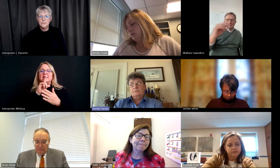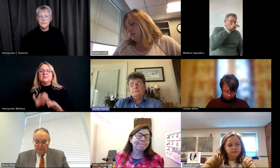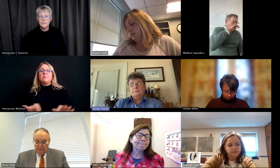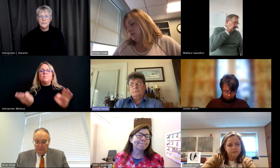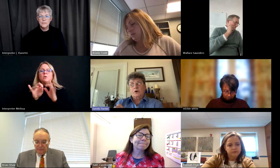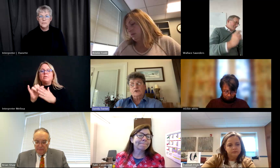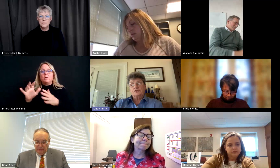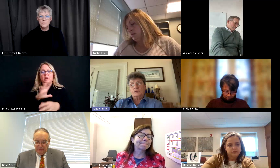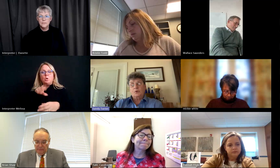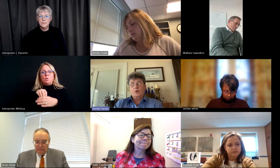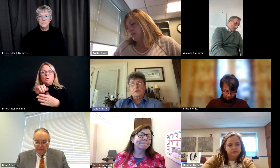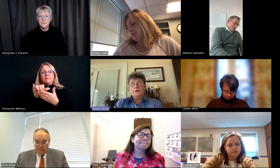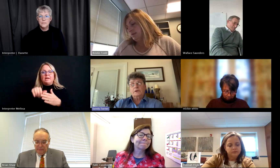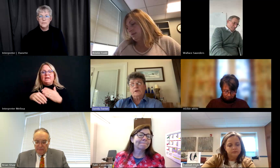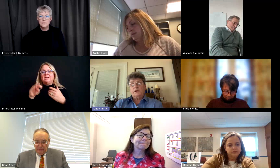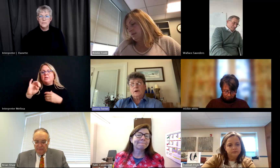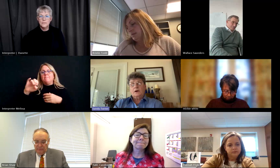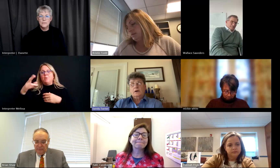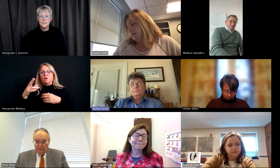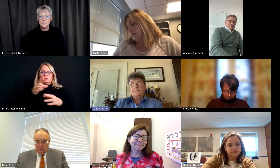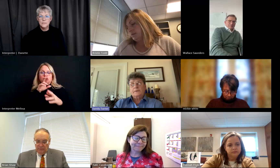in our March report